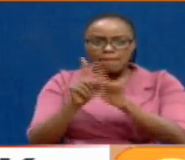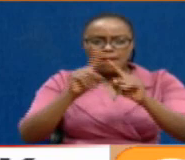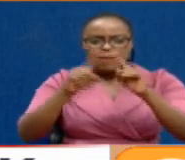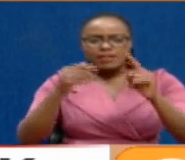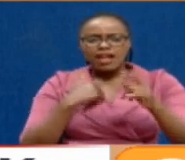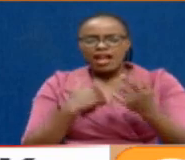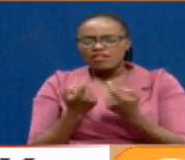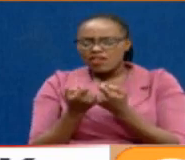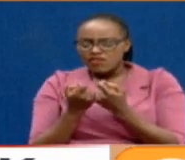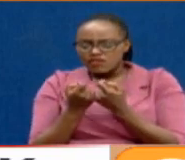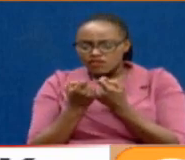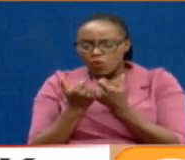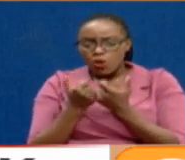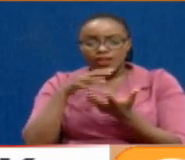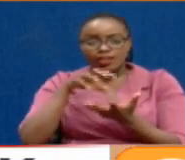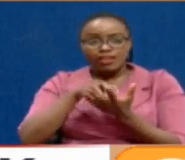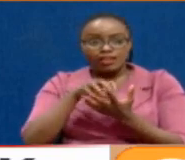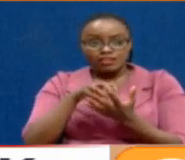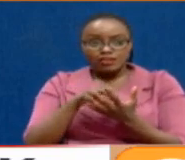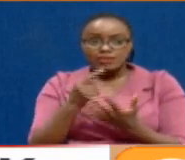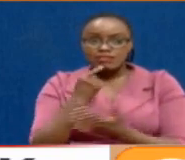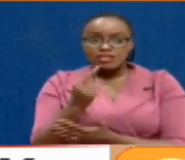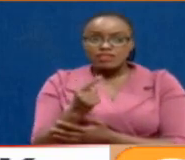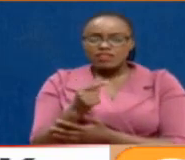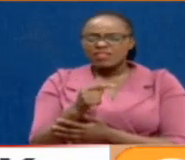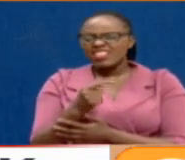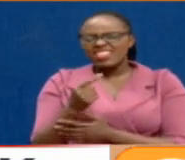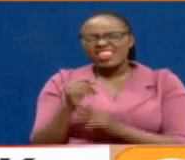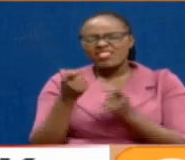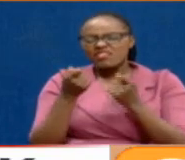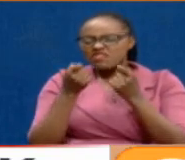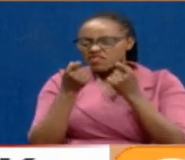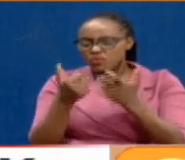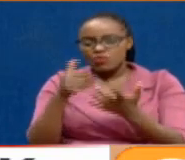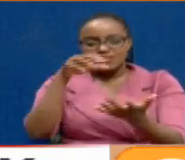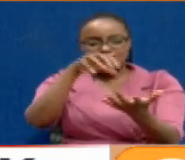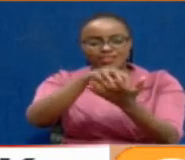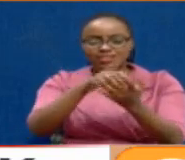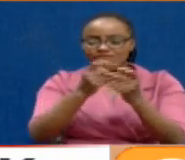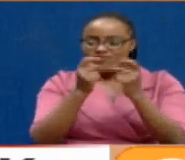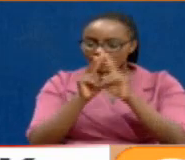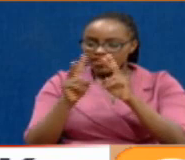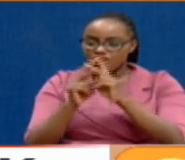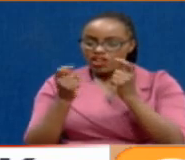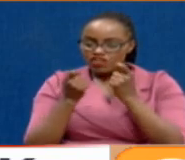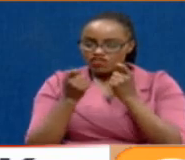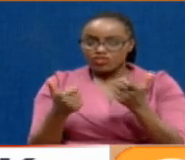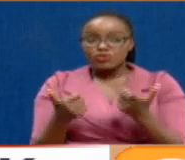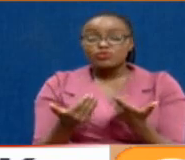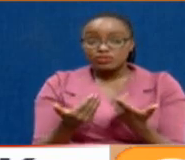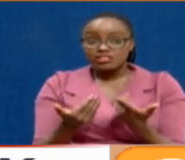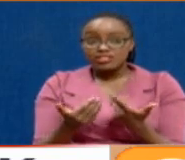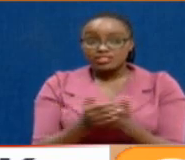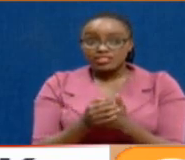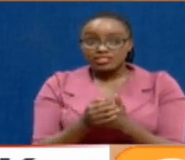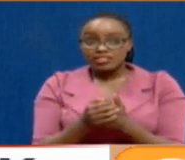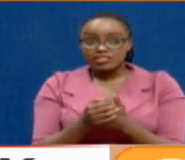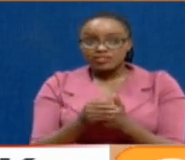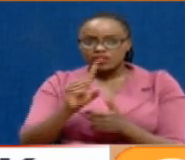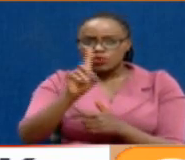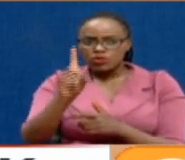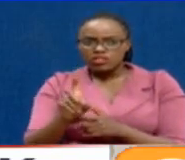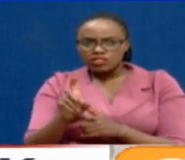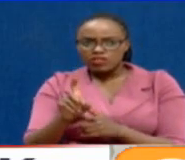very minimal. I can say insignificant. Okay. Yeah, but it's been observed. What's the other question?